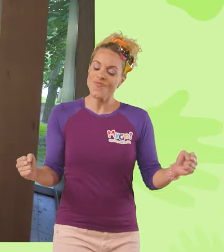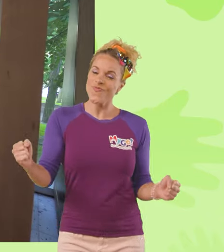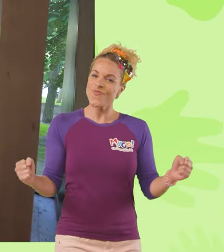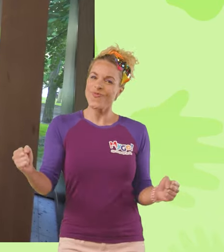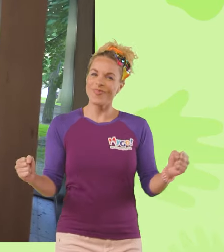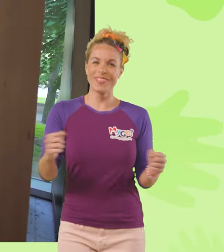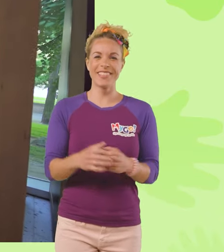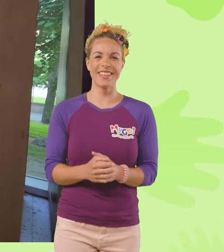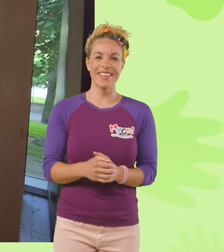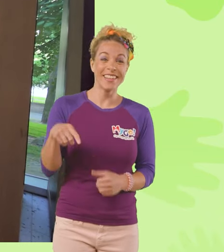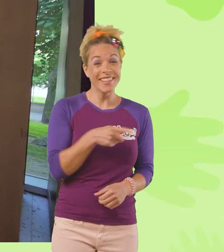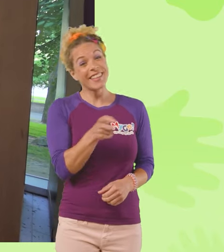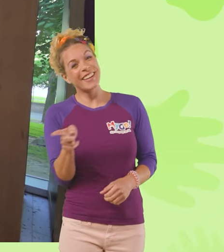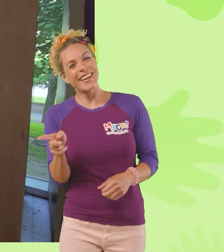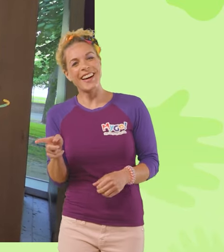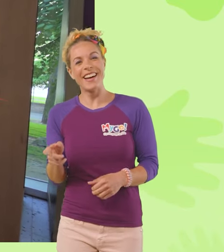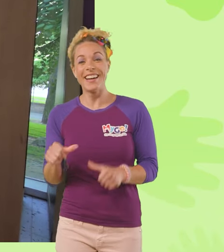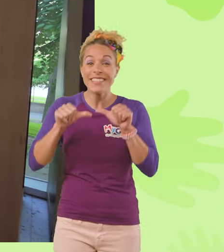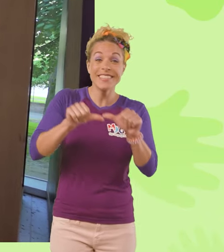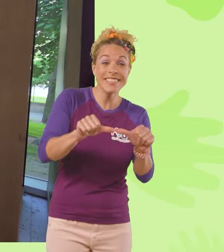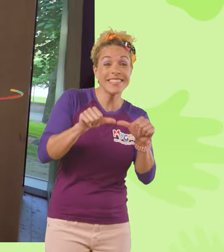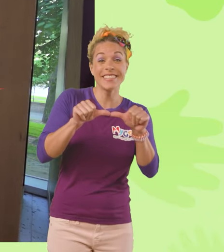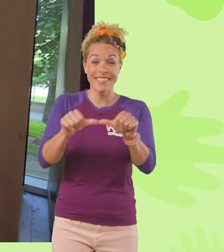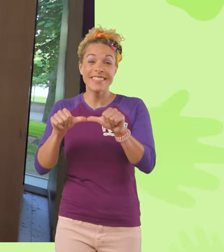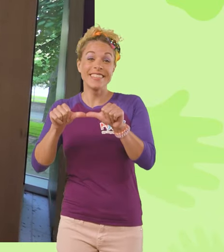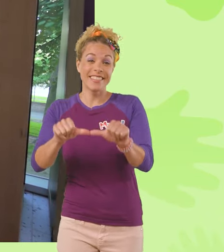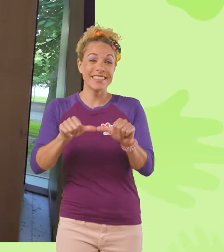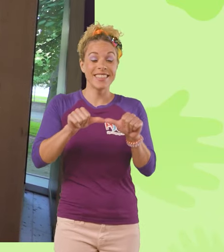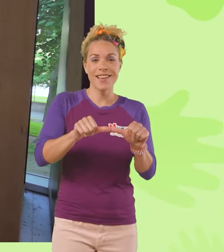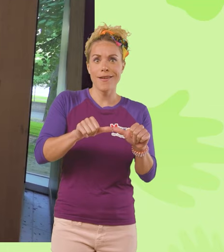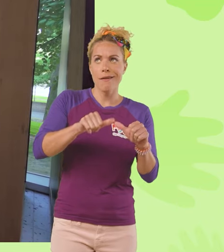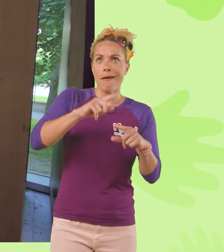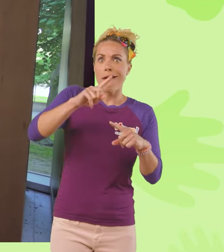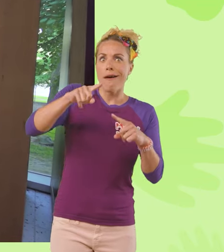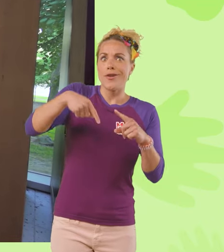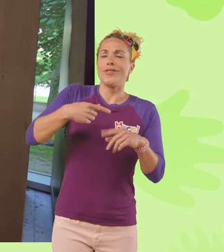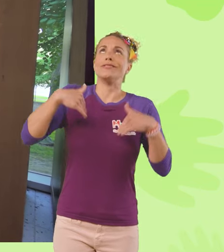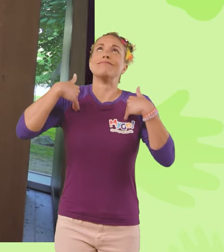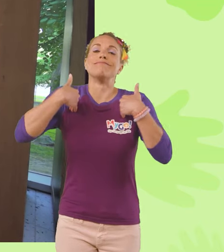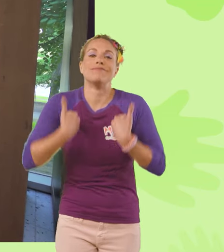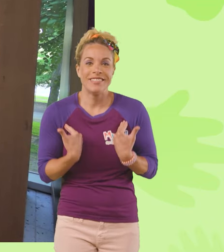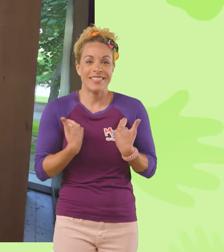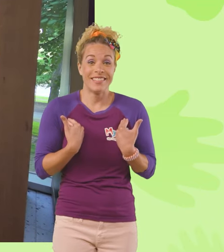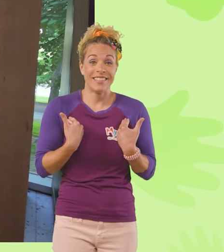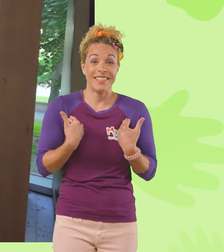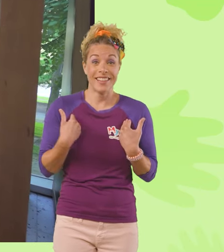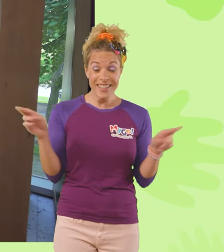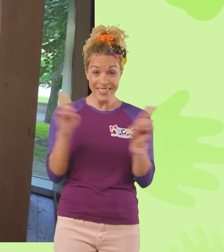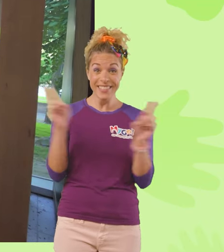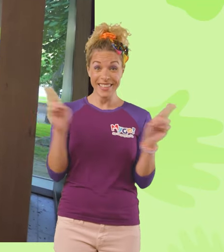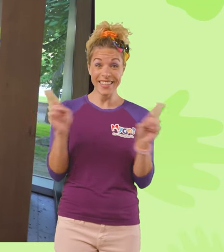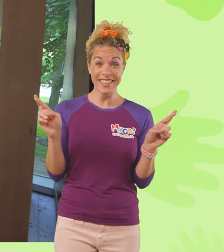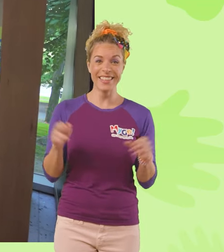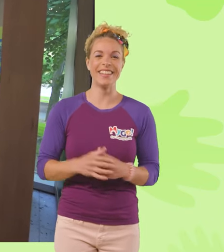wiggle, wiggle, wiggle. And go this way. And then you keep doing it until you're really tired. Alright, ready?